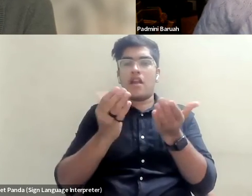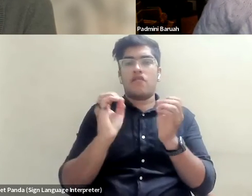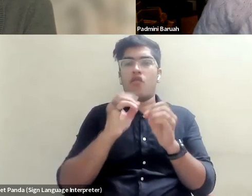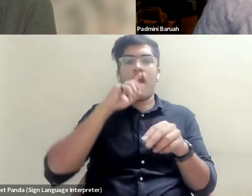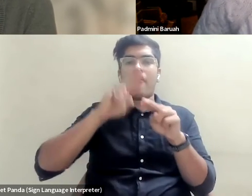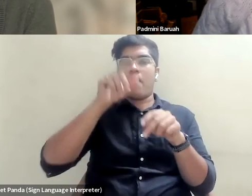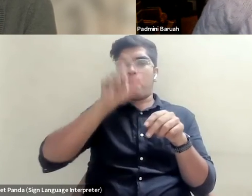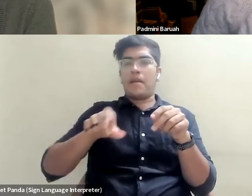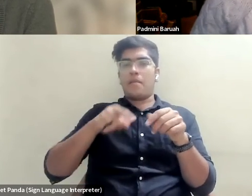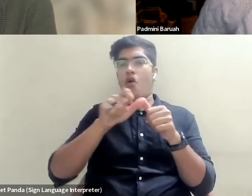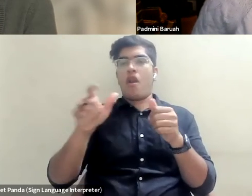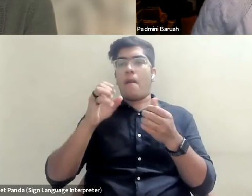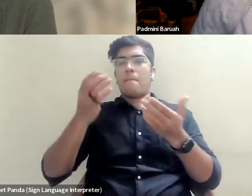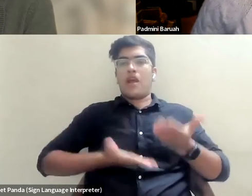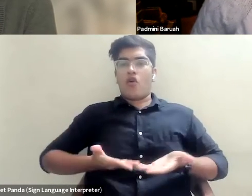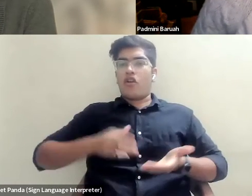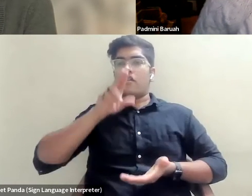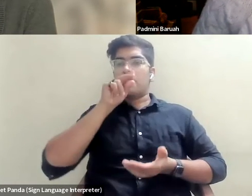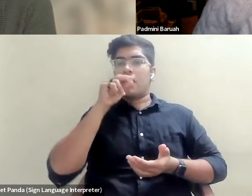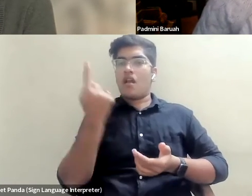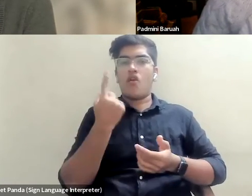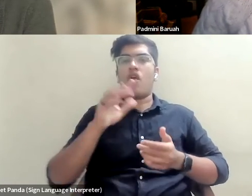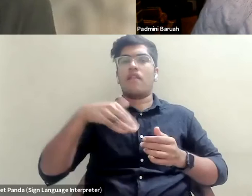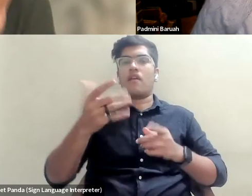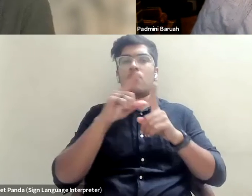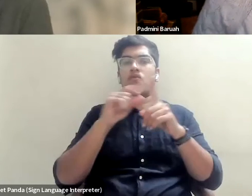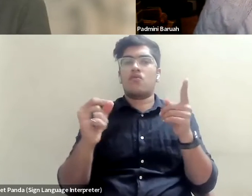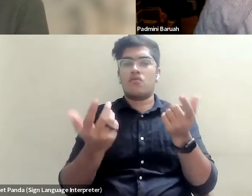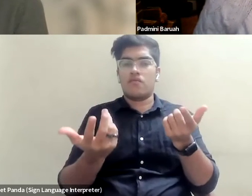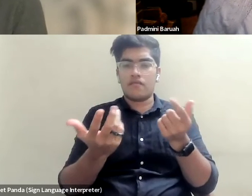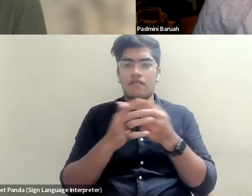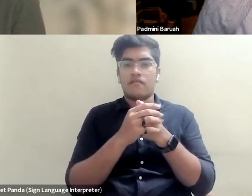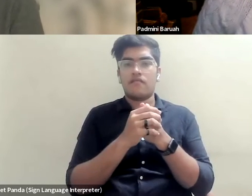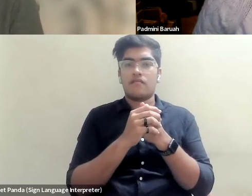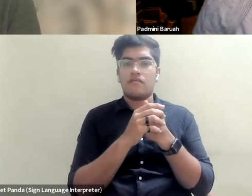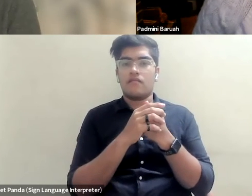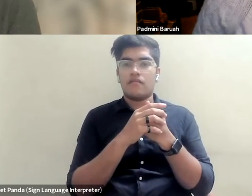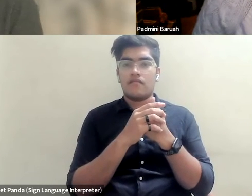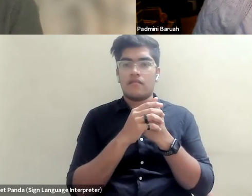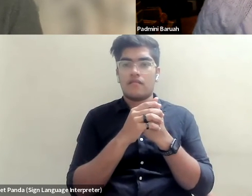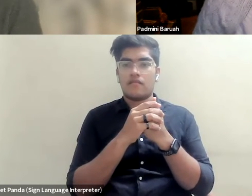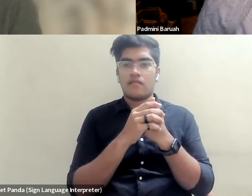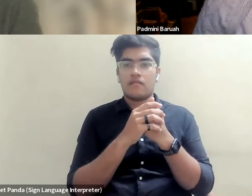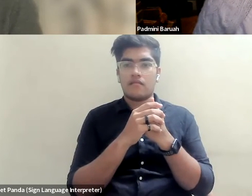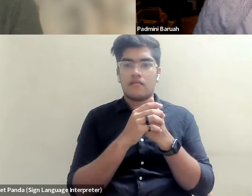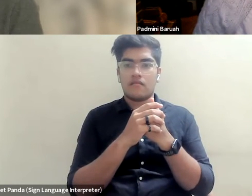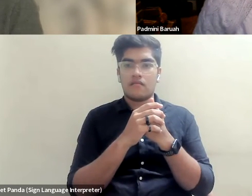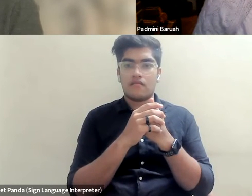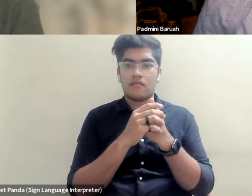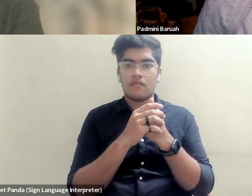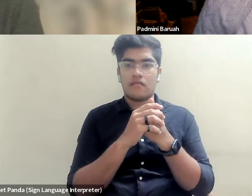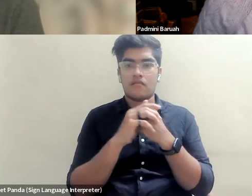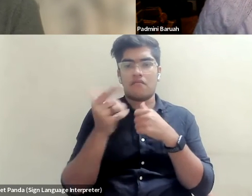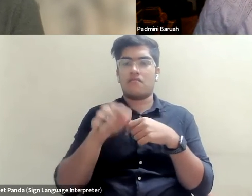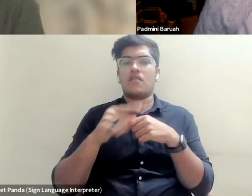speaking populations. And that will be our last question. It's not you should answer that. Yeah, it's also not that